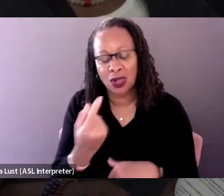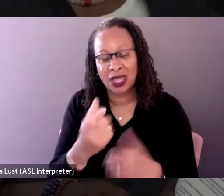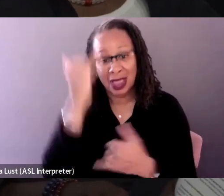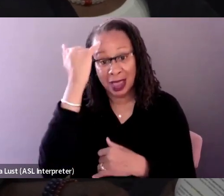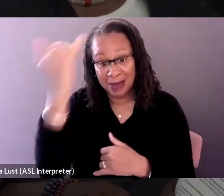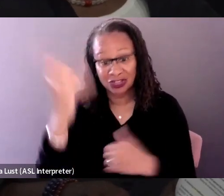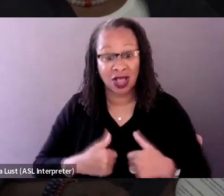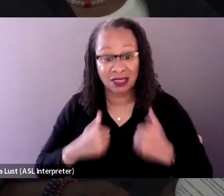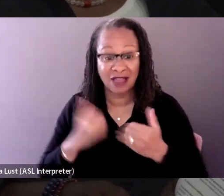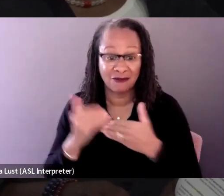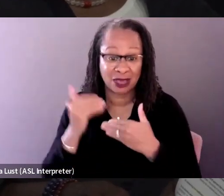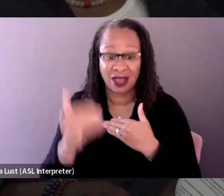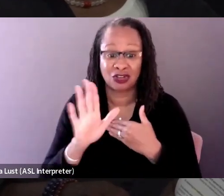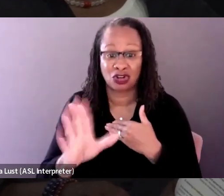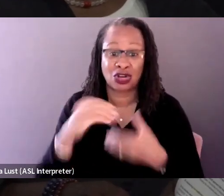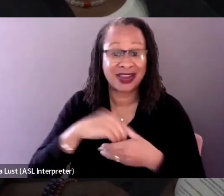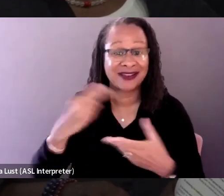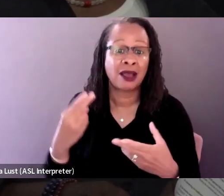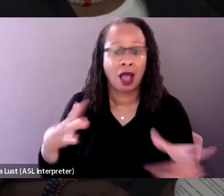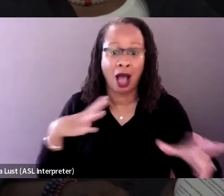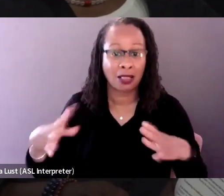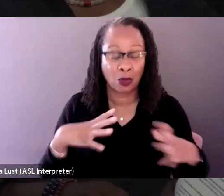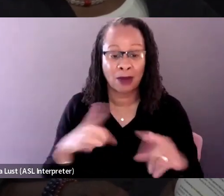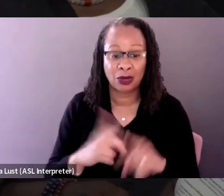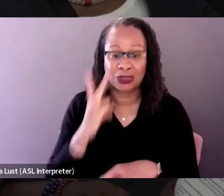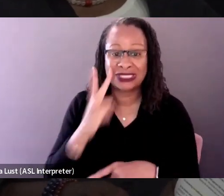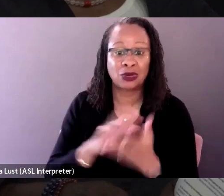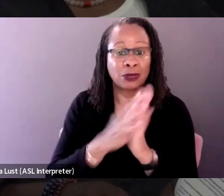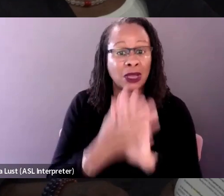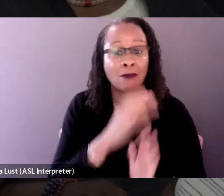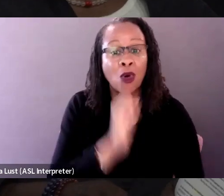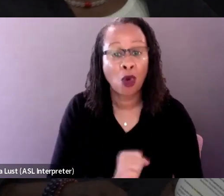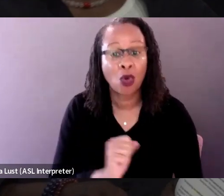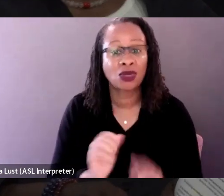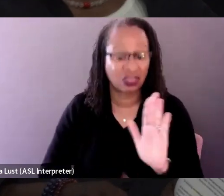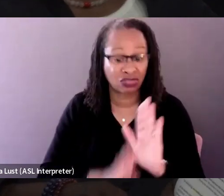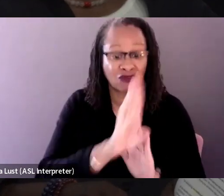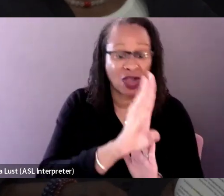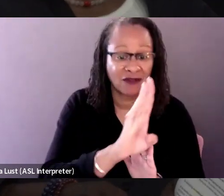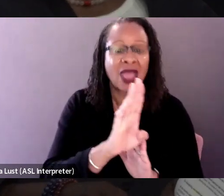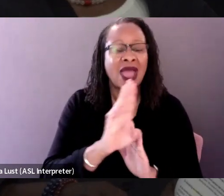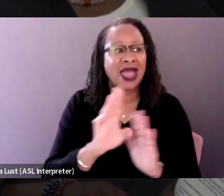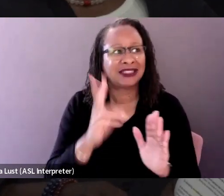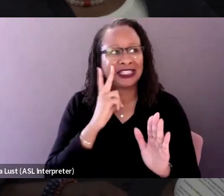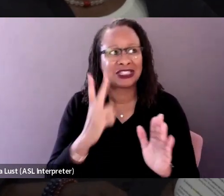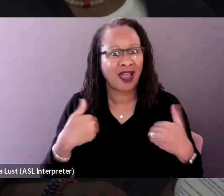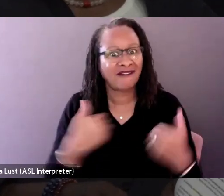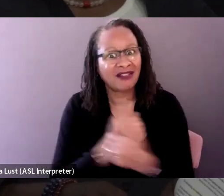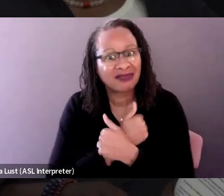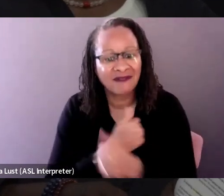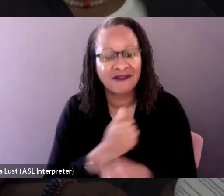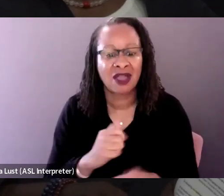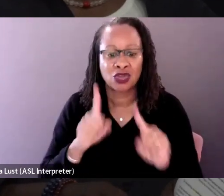but like we see her get old and thrive and be loved. Like, you went so deep into the archive to imagine like